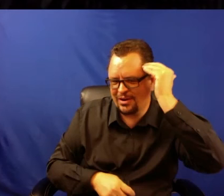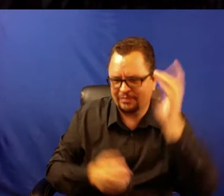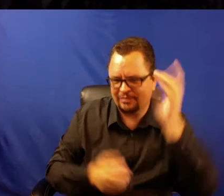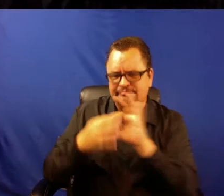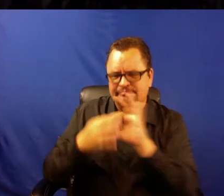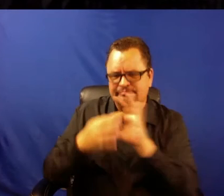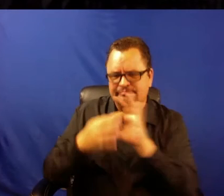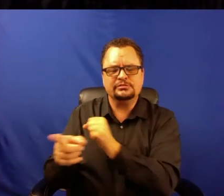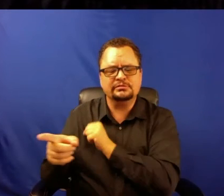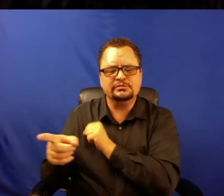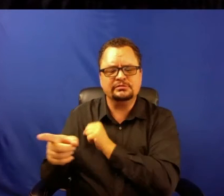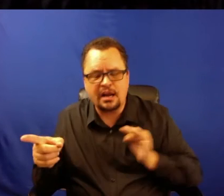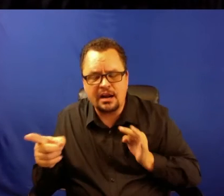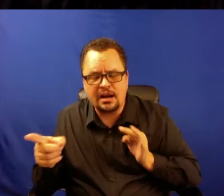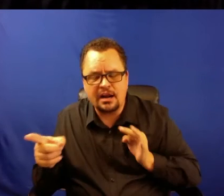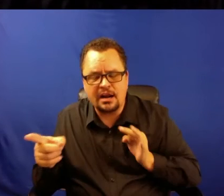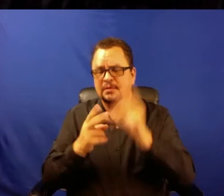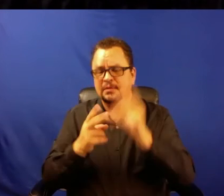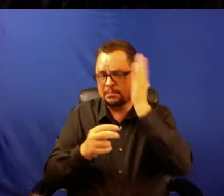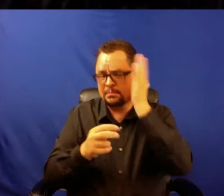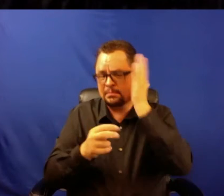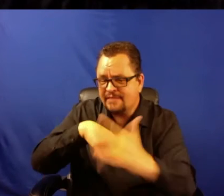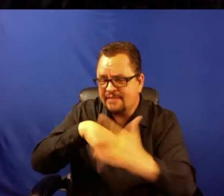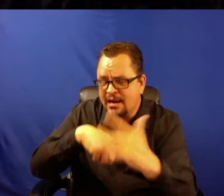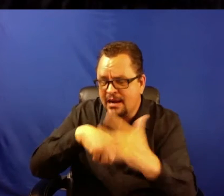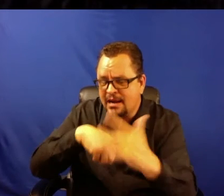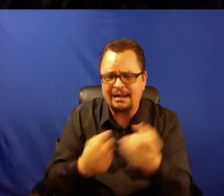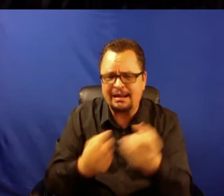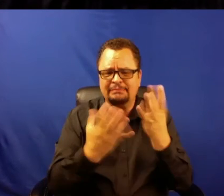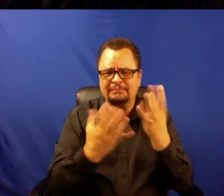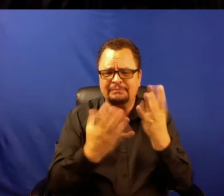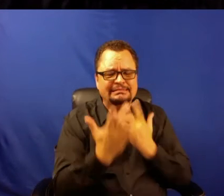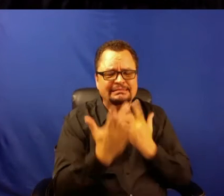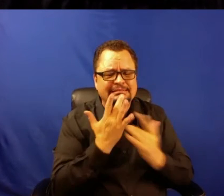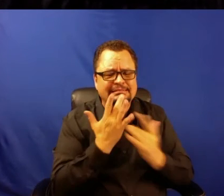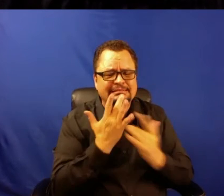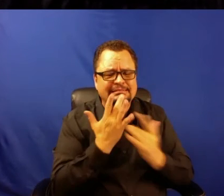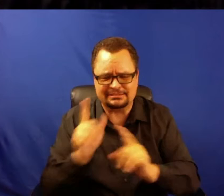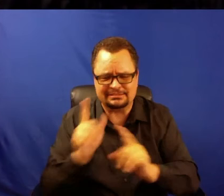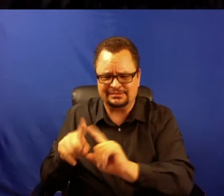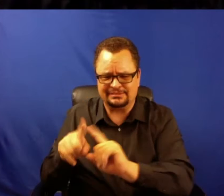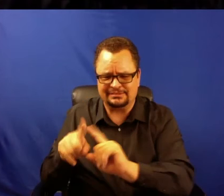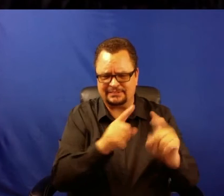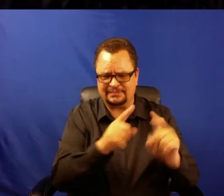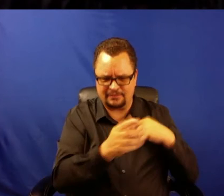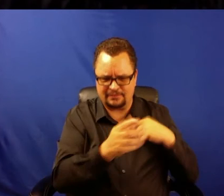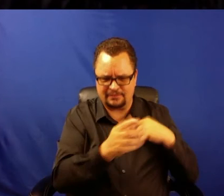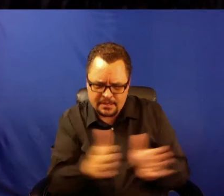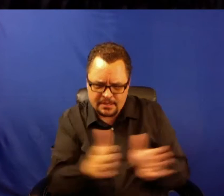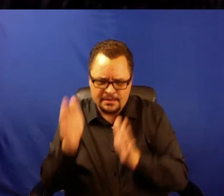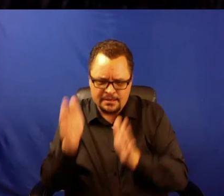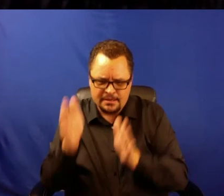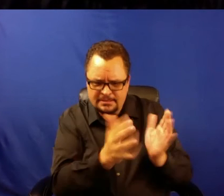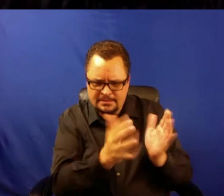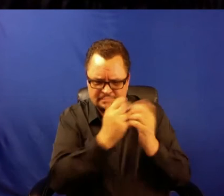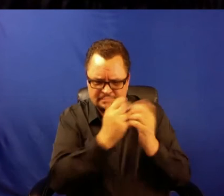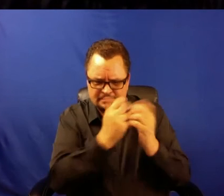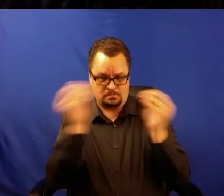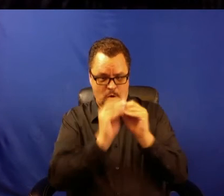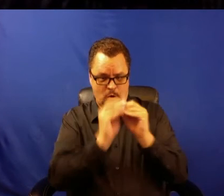made plans also for surge capacity, regional transfer. So there's a lot to this. Yeah, no,